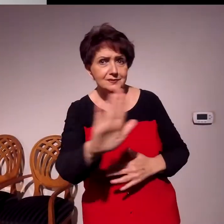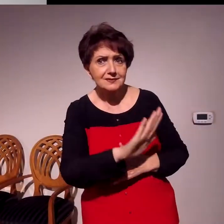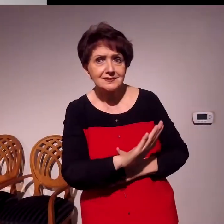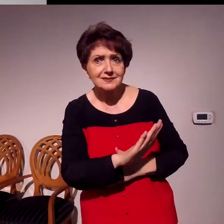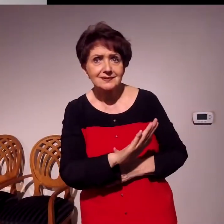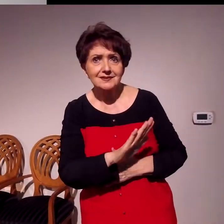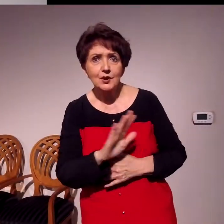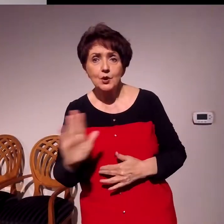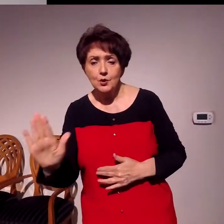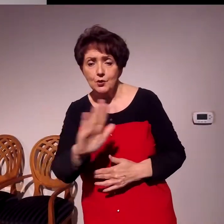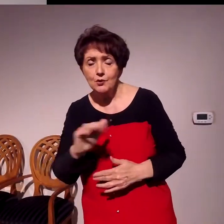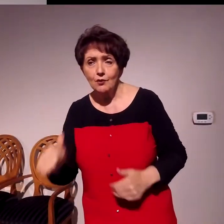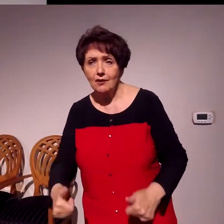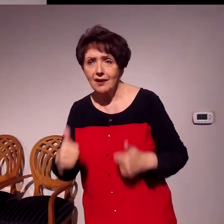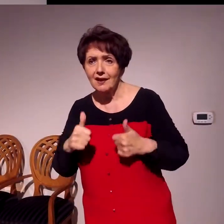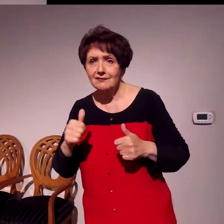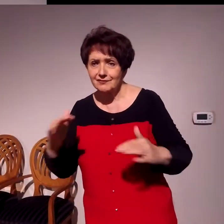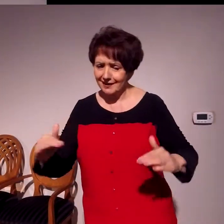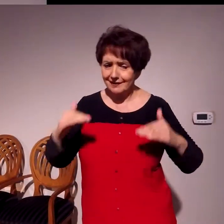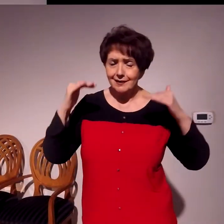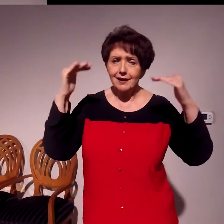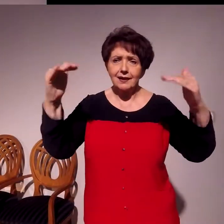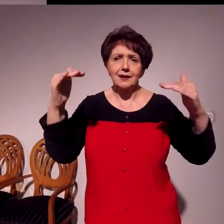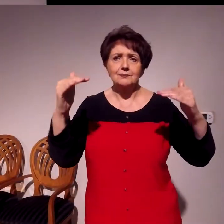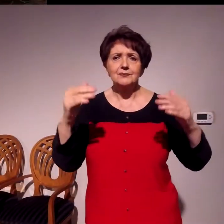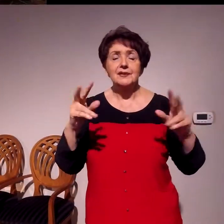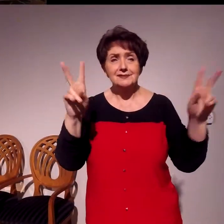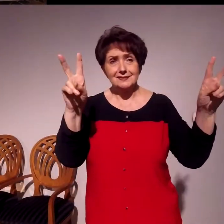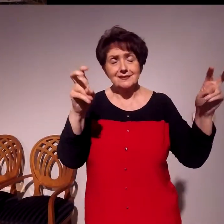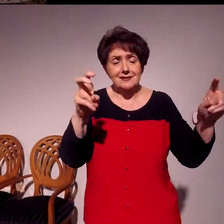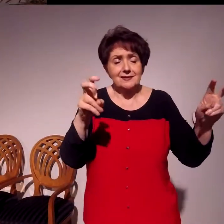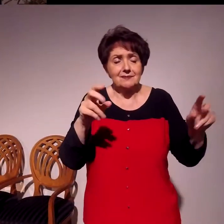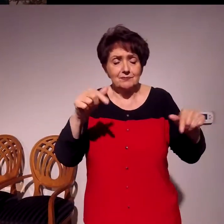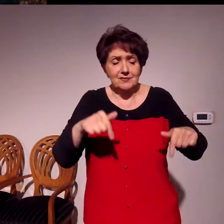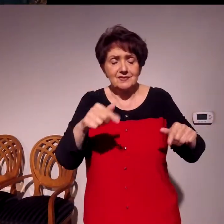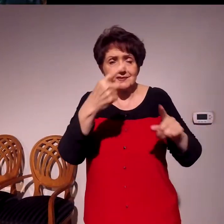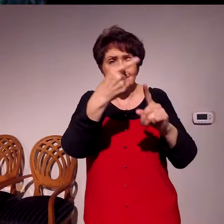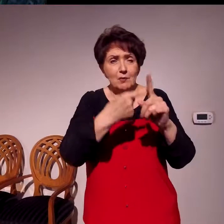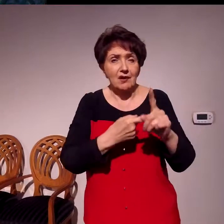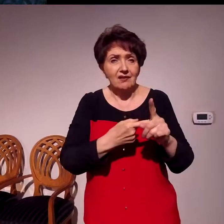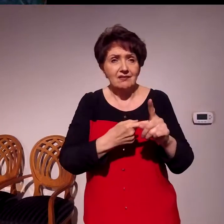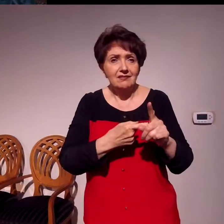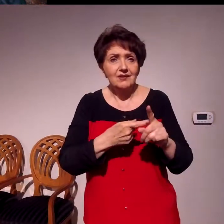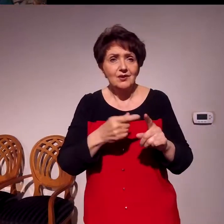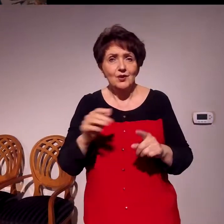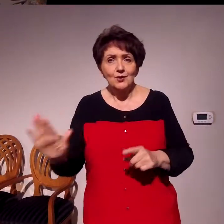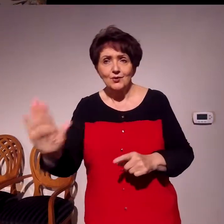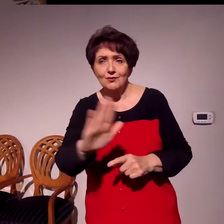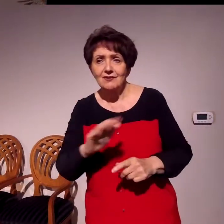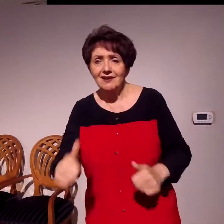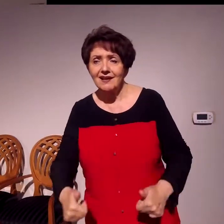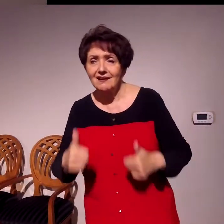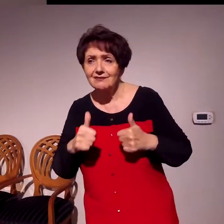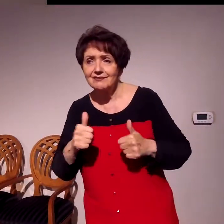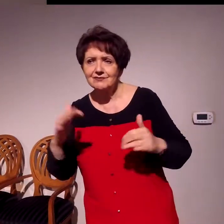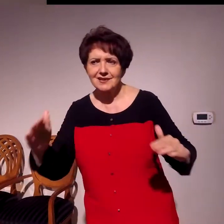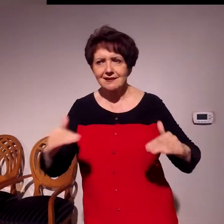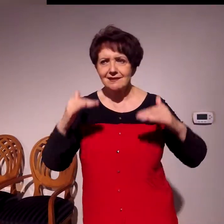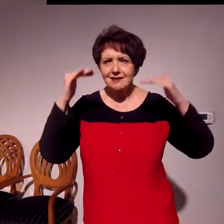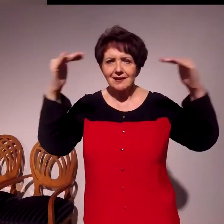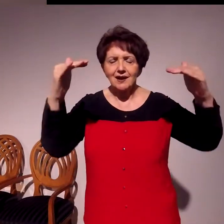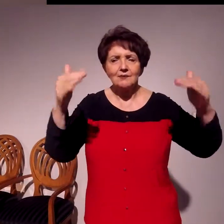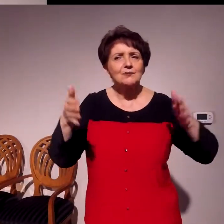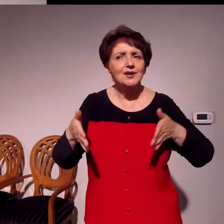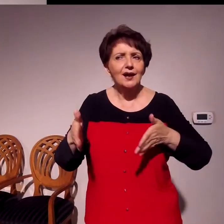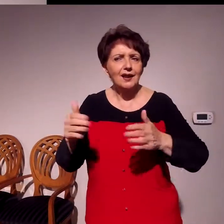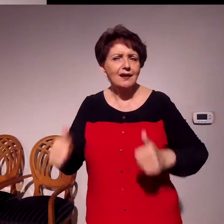Take up your life. So that's our theme for this month, to take up our life, to allow our lives